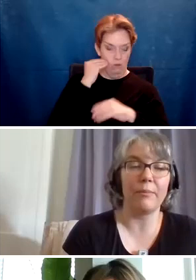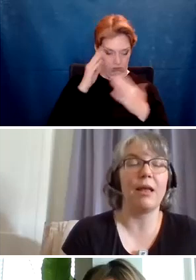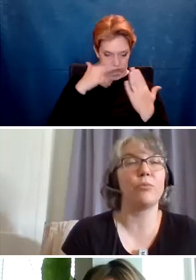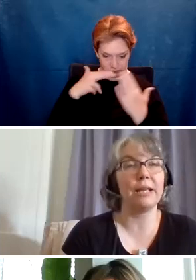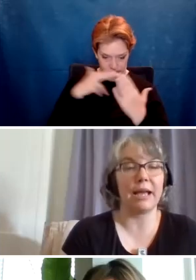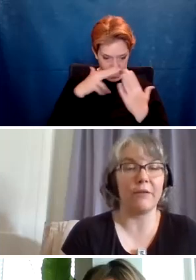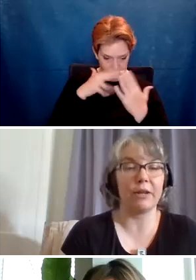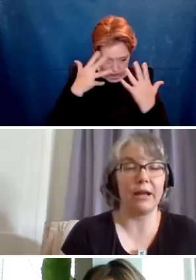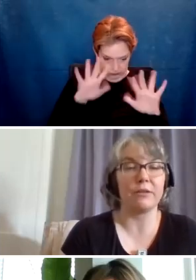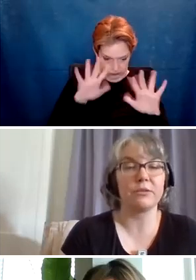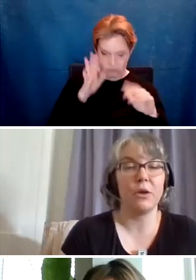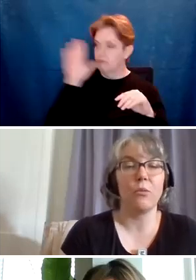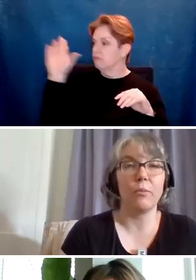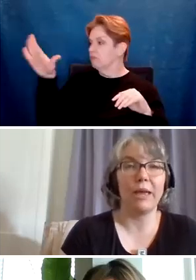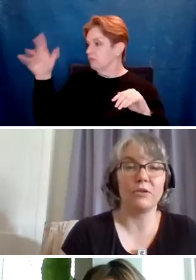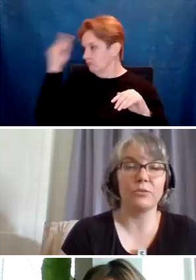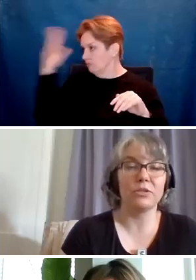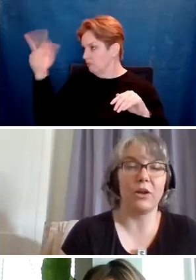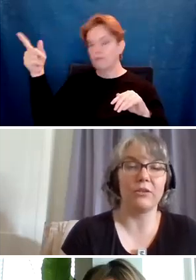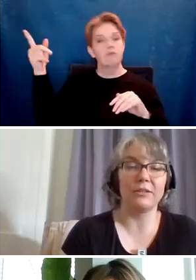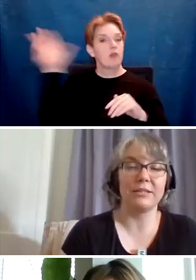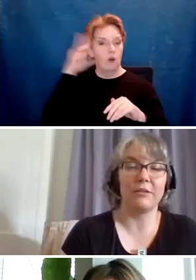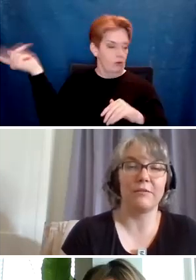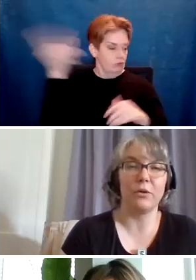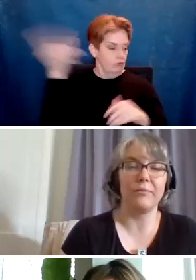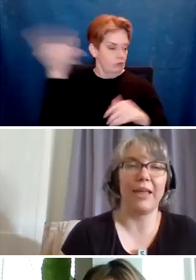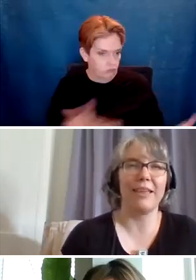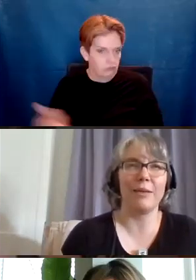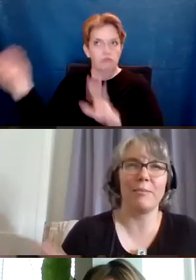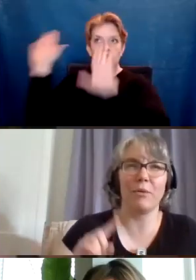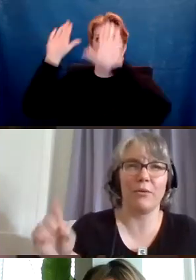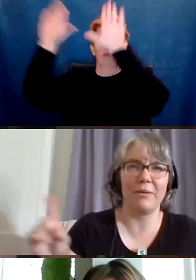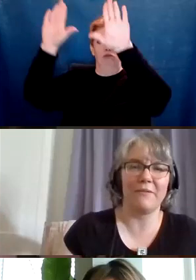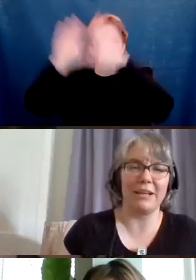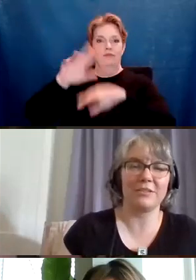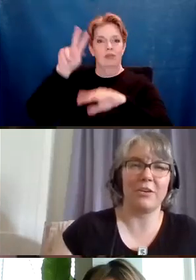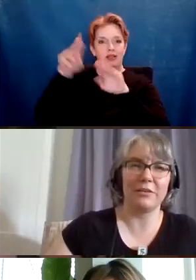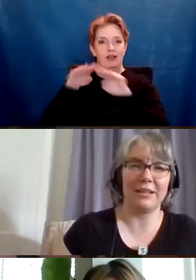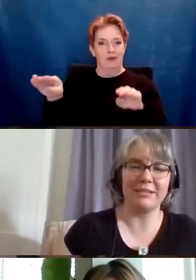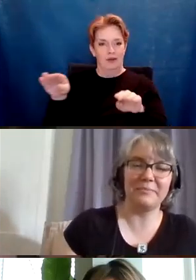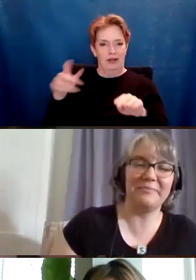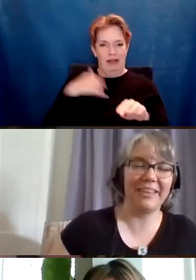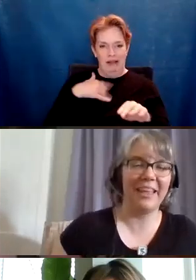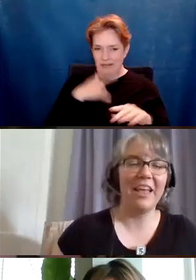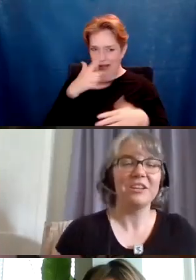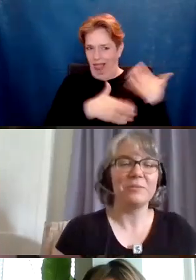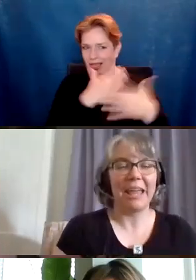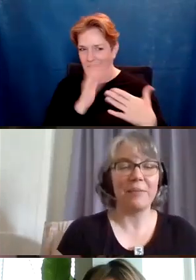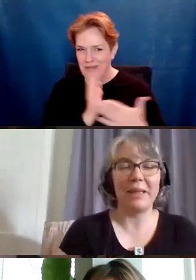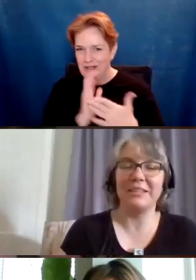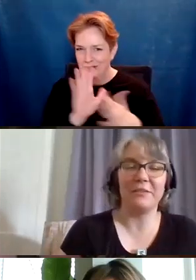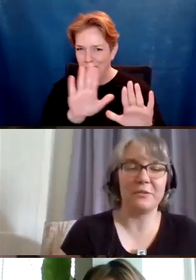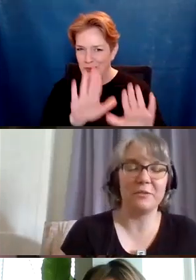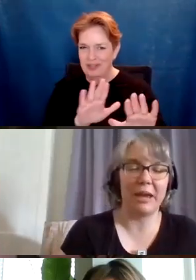pick it up and bring it to African House, where the panels were installed on the 2nd floor. I think maybe we're going a bit fast on the slides. She